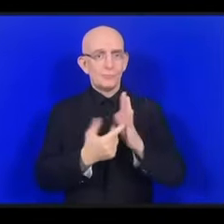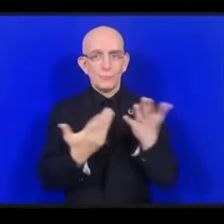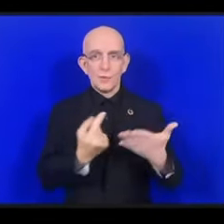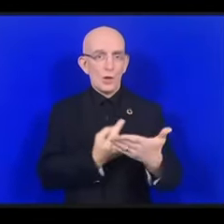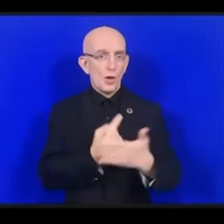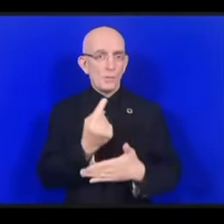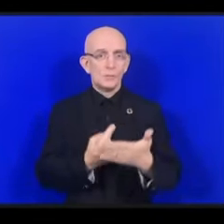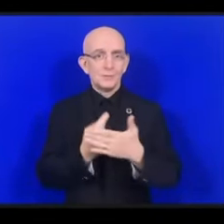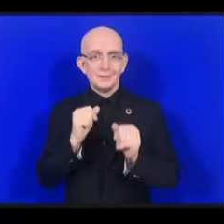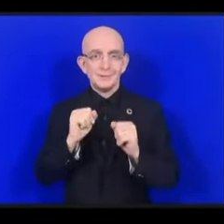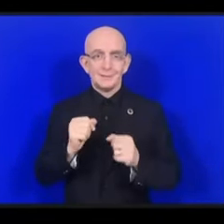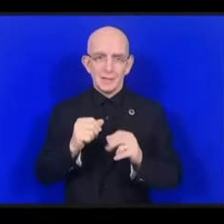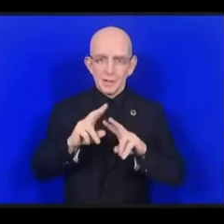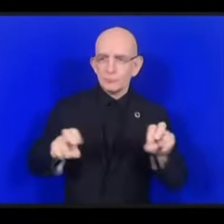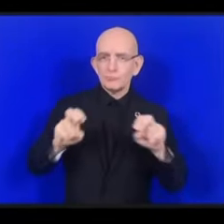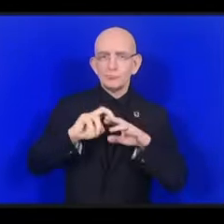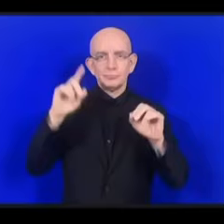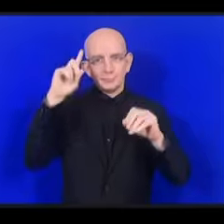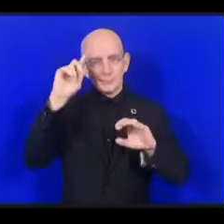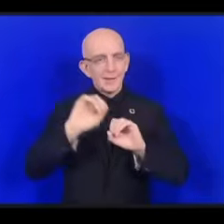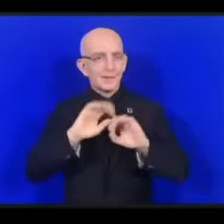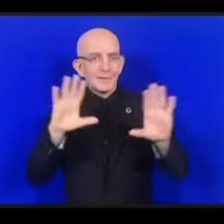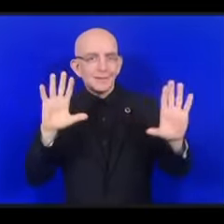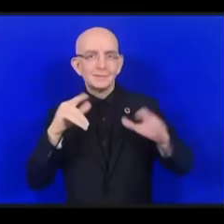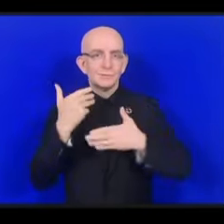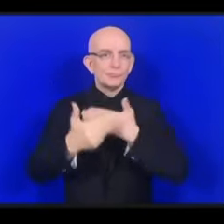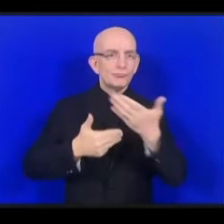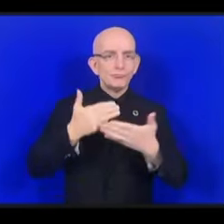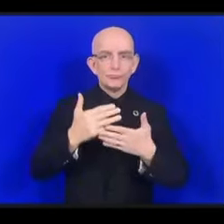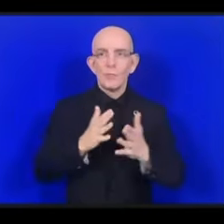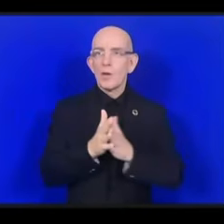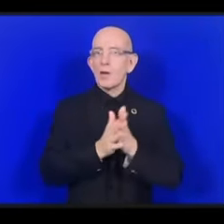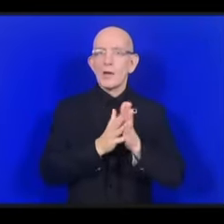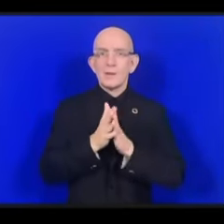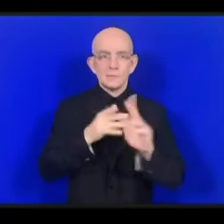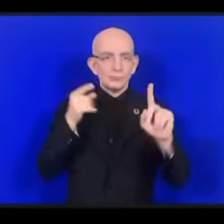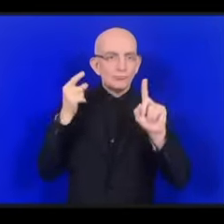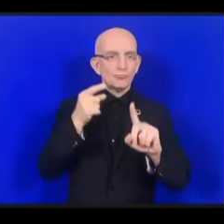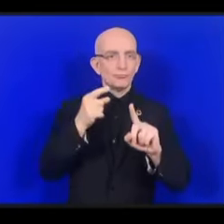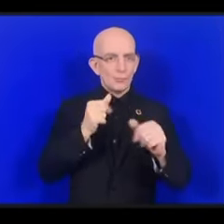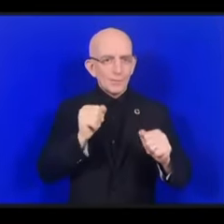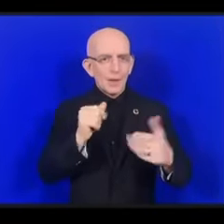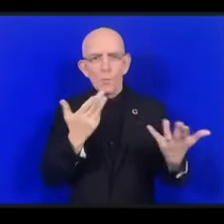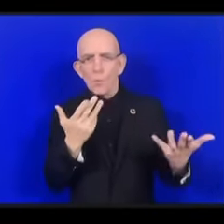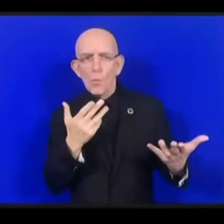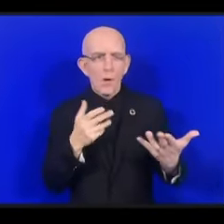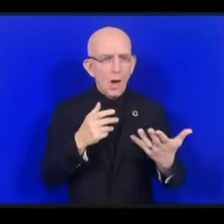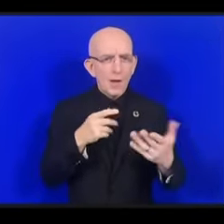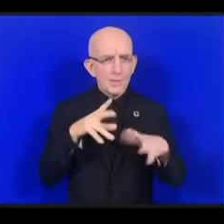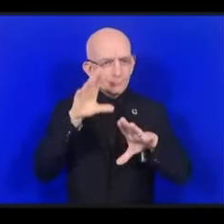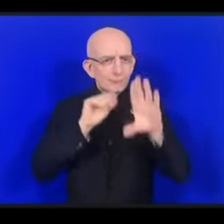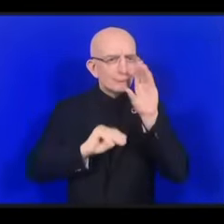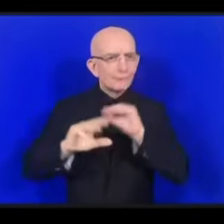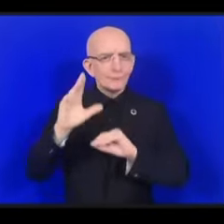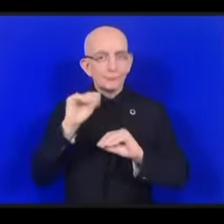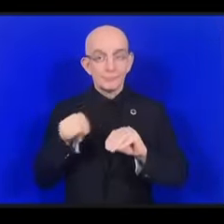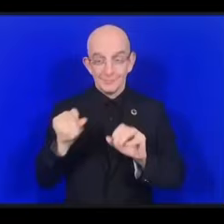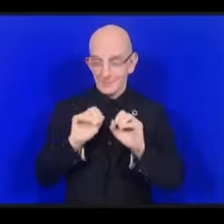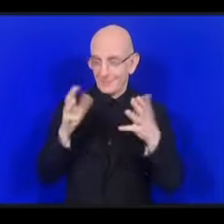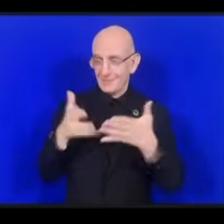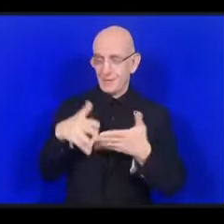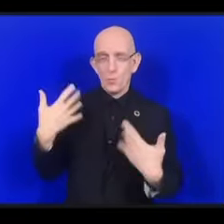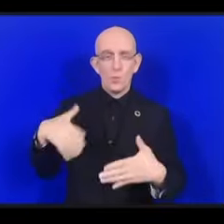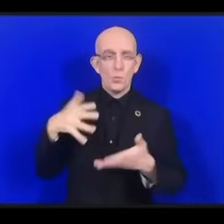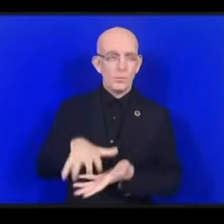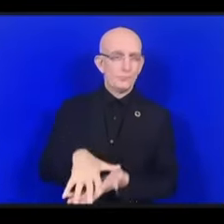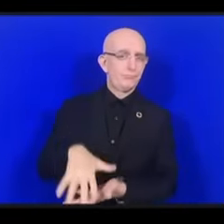inspirations, and curiosity to learn. The internet weaves contrasting threads together, narrows distances